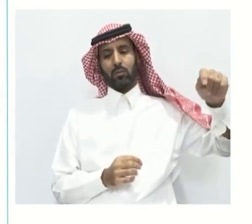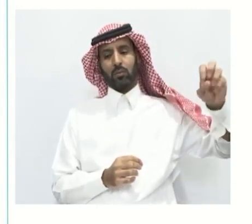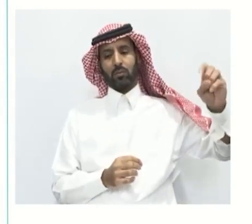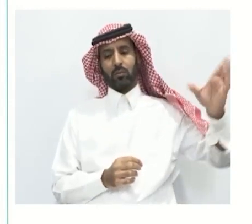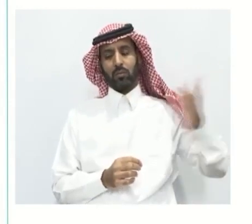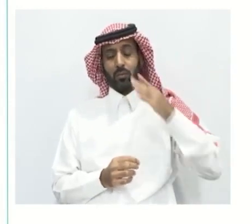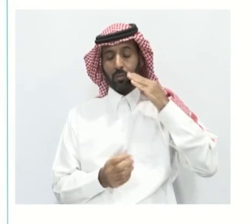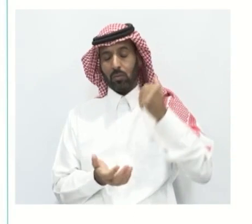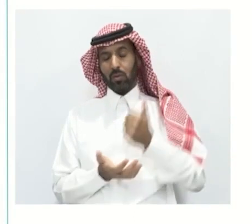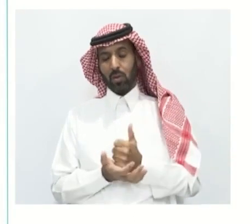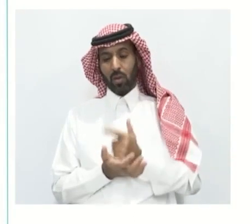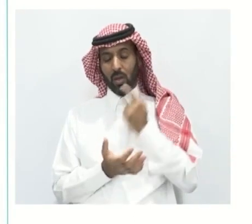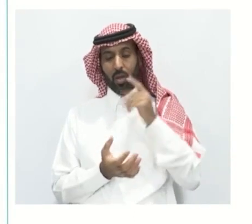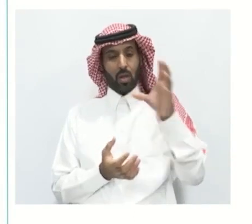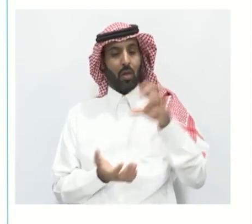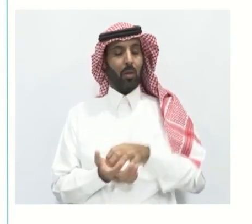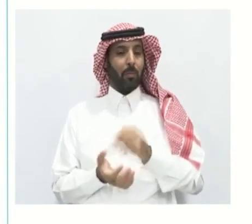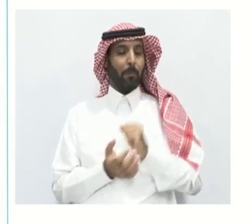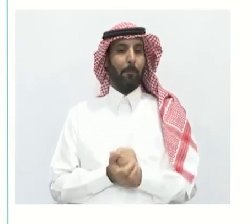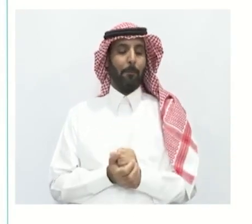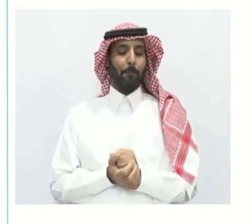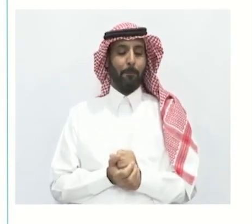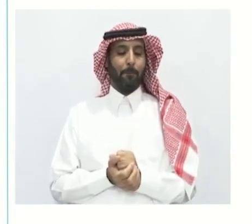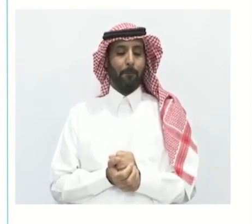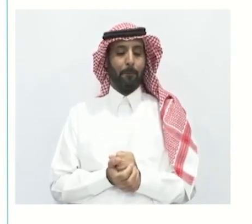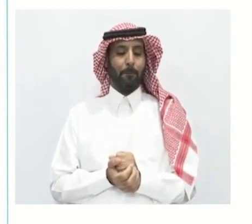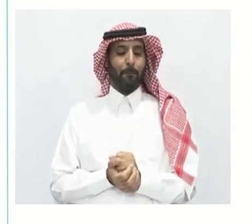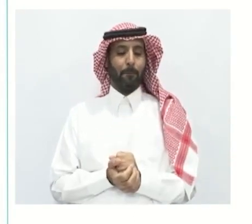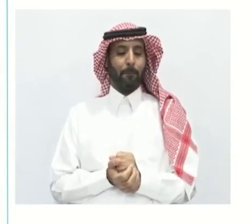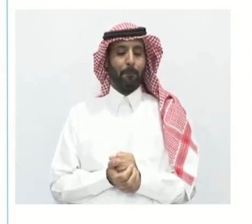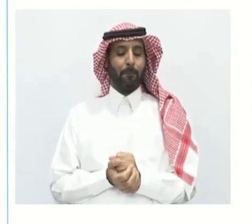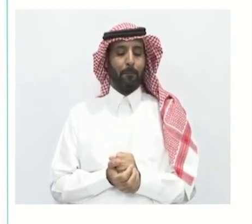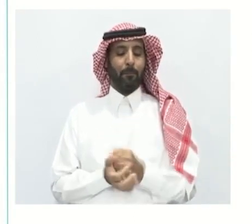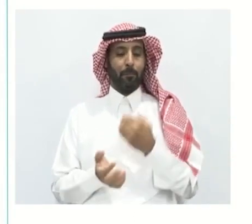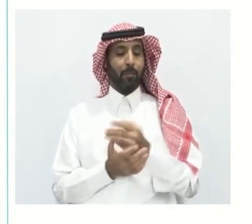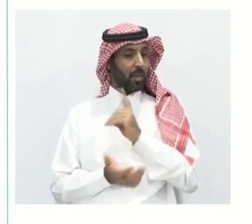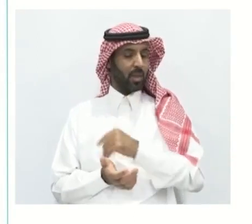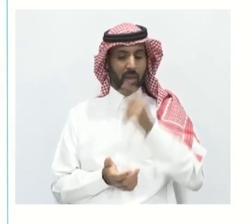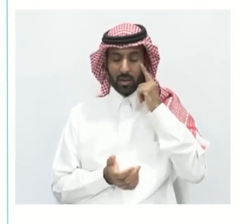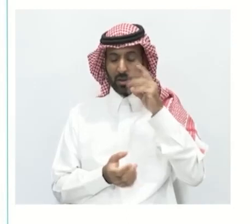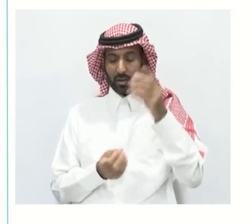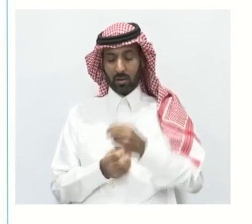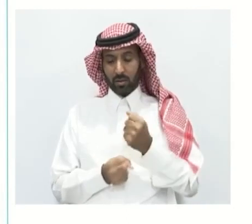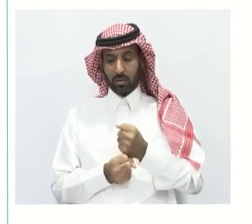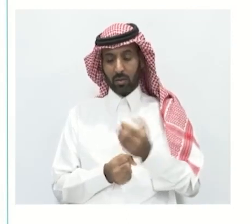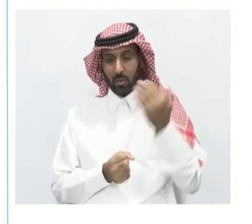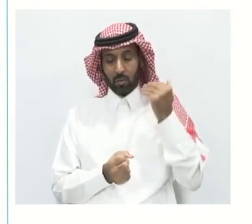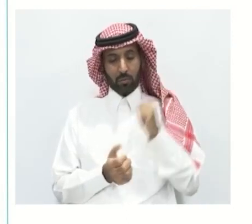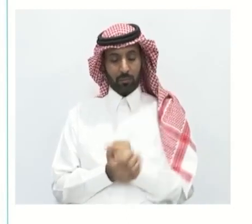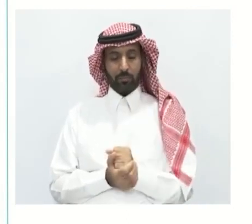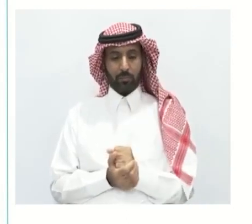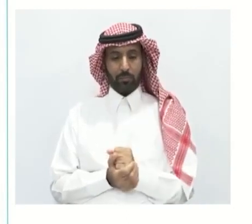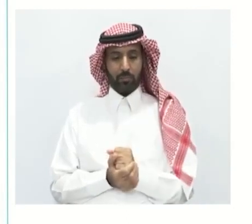form. Used to watch, the base form. Crime dramas on every day. He didn't used to do anything